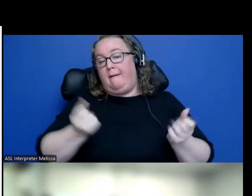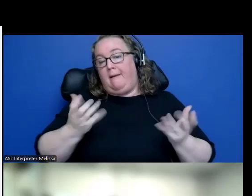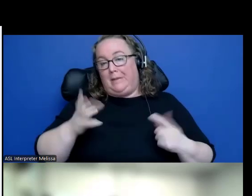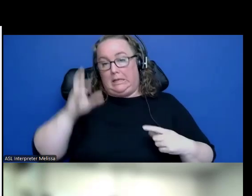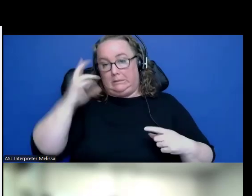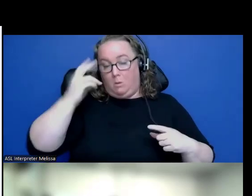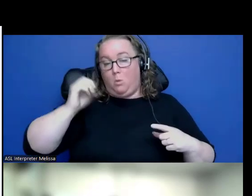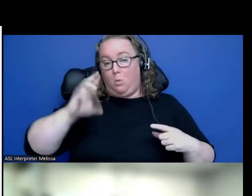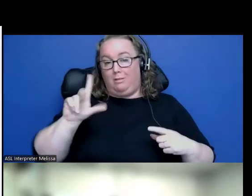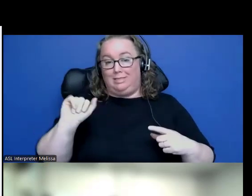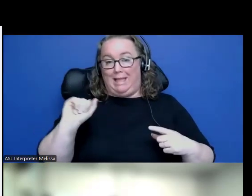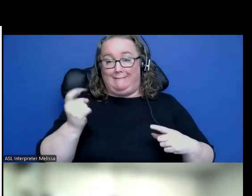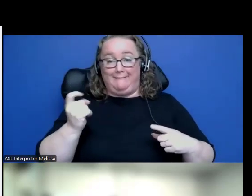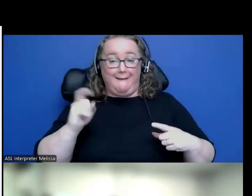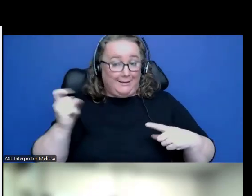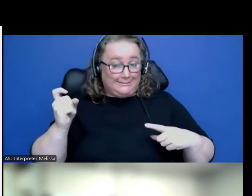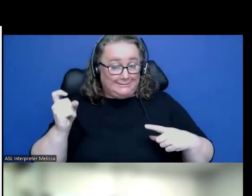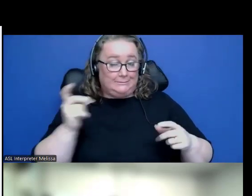medication restraint,